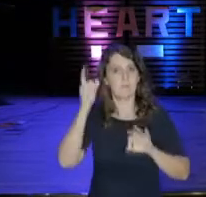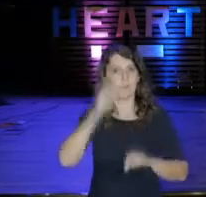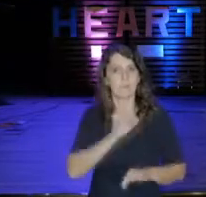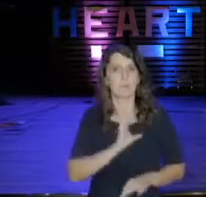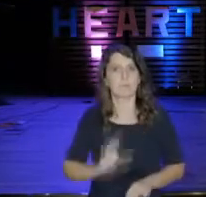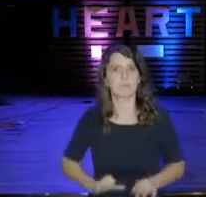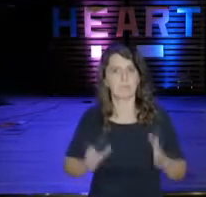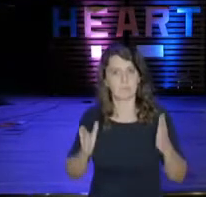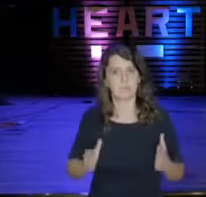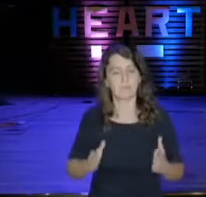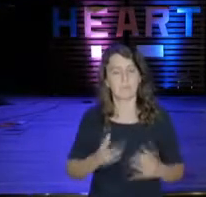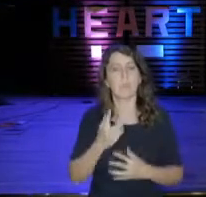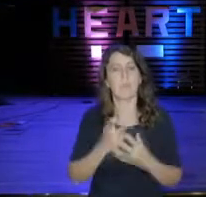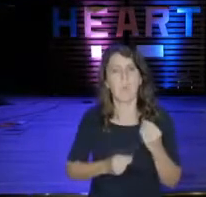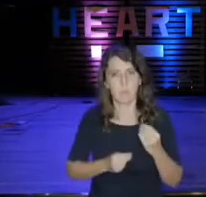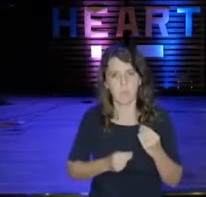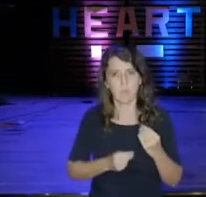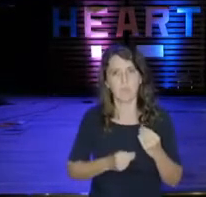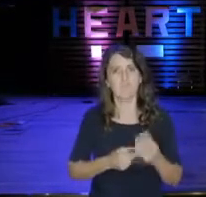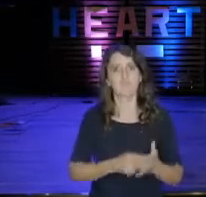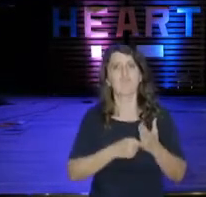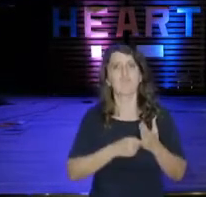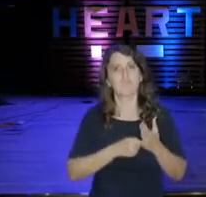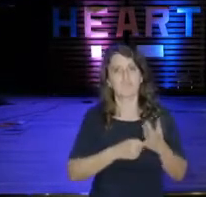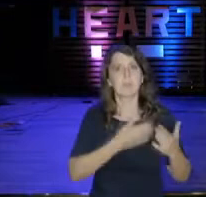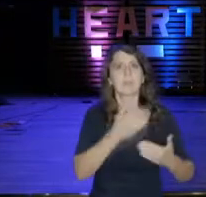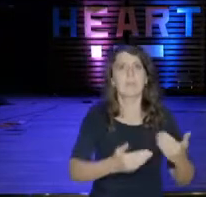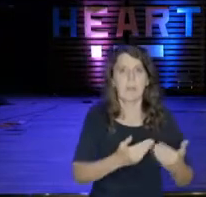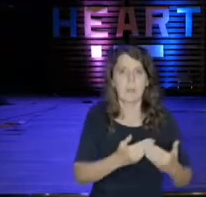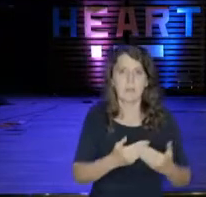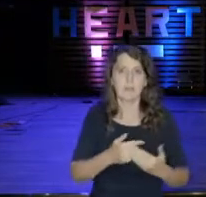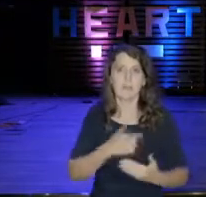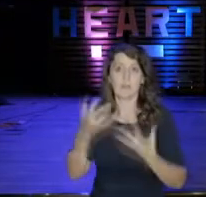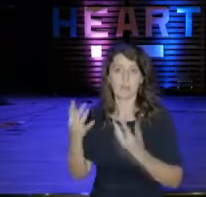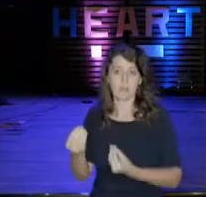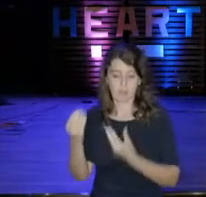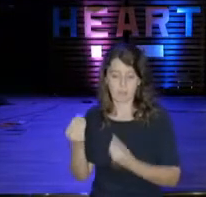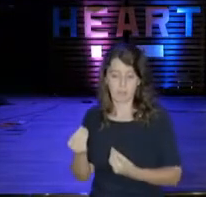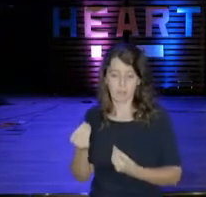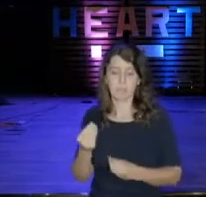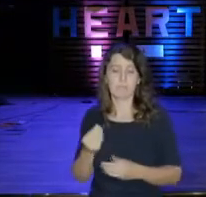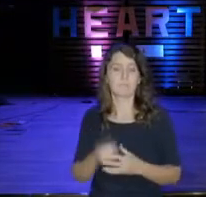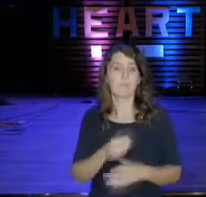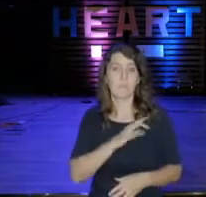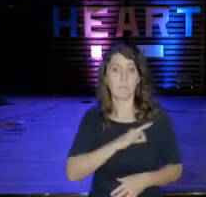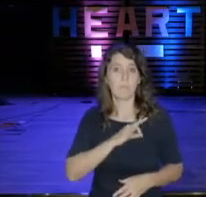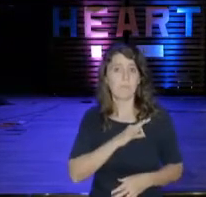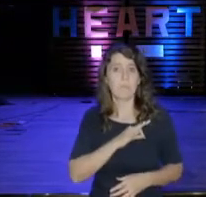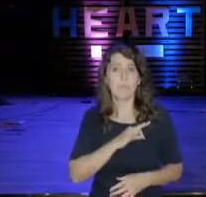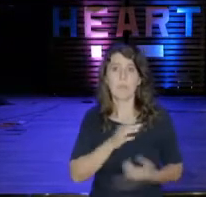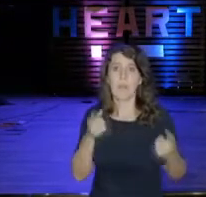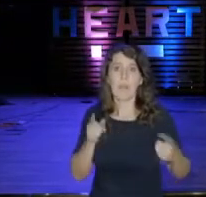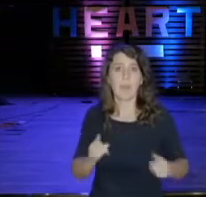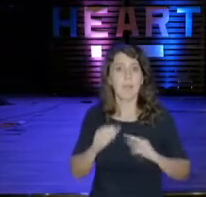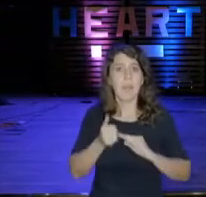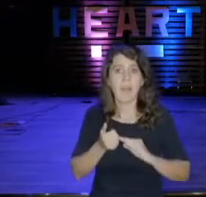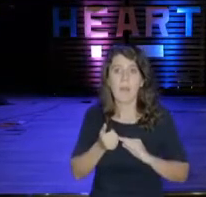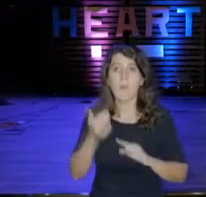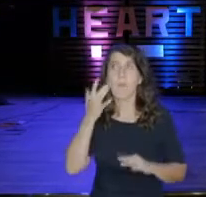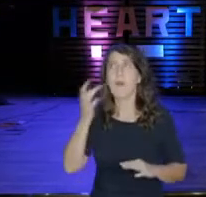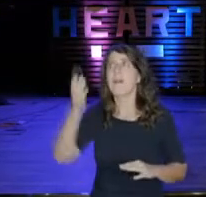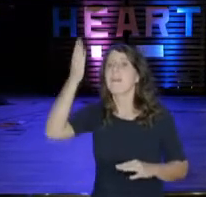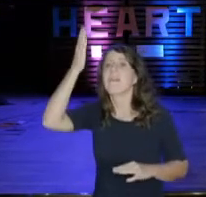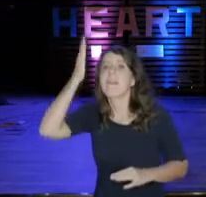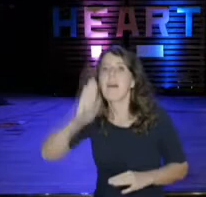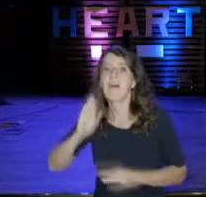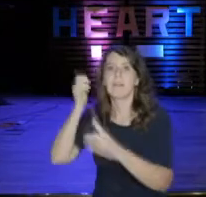it's critical that we're kind and we're gentle. And like this fruit is only possible because God is kind